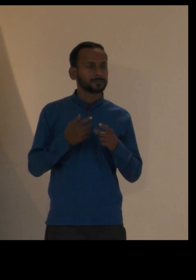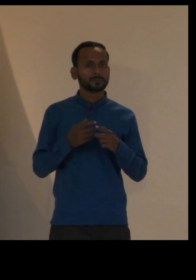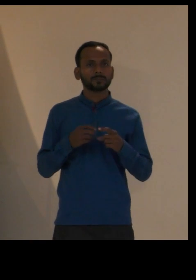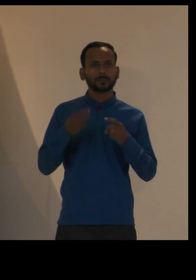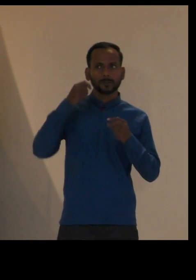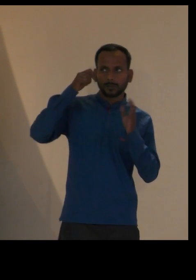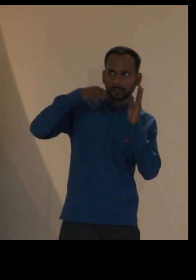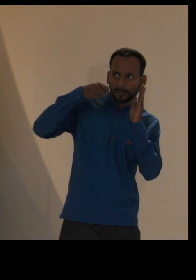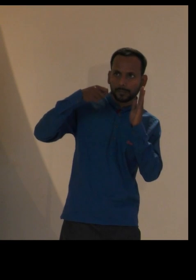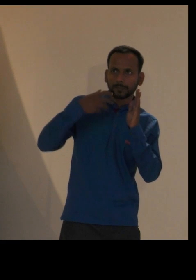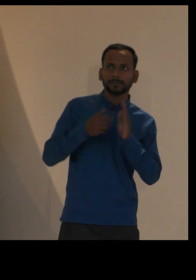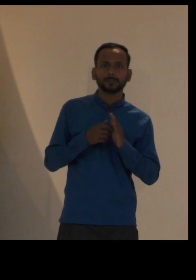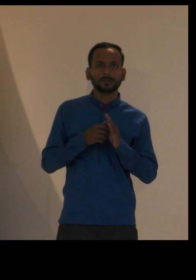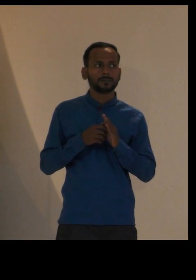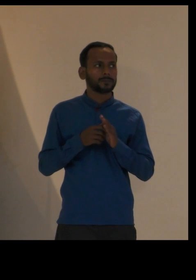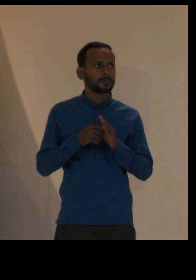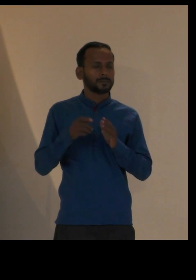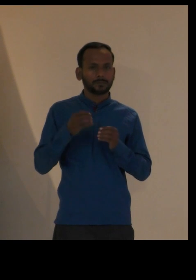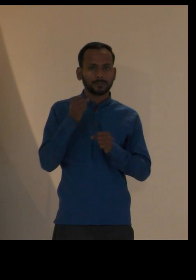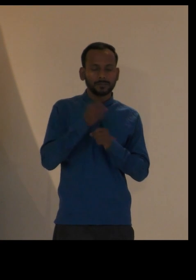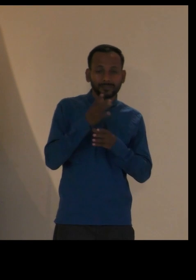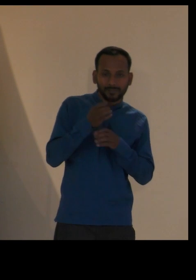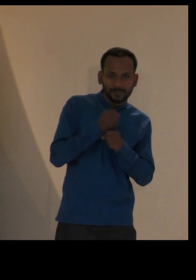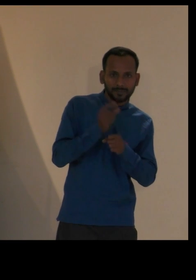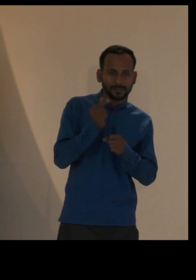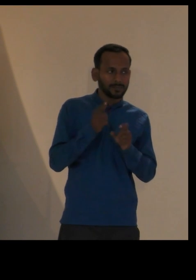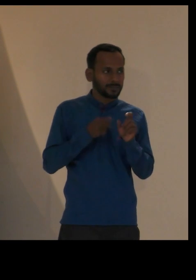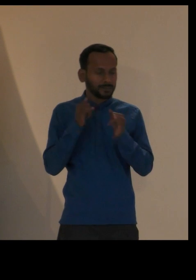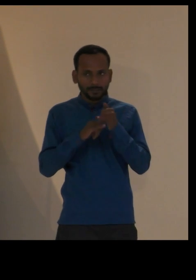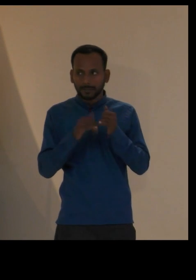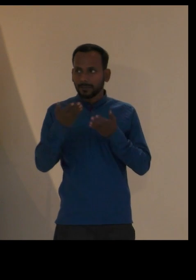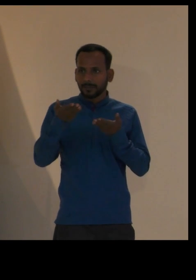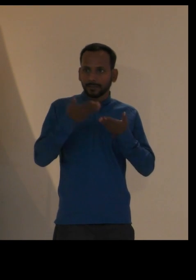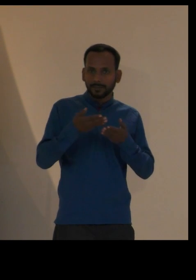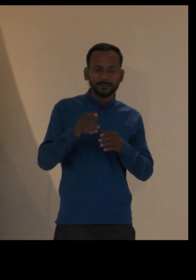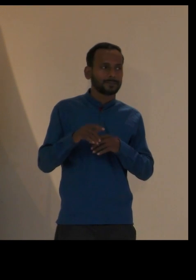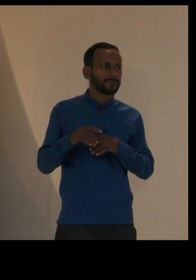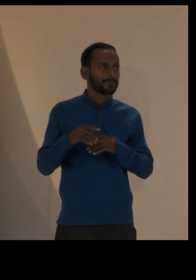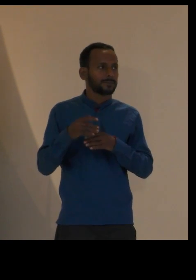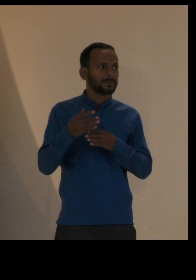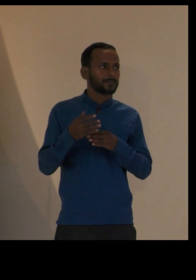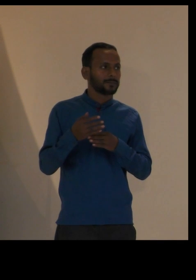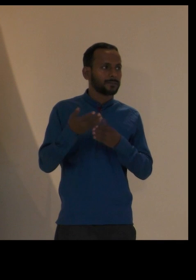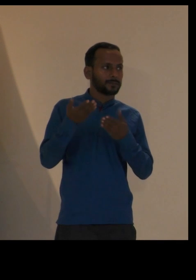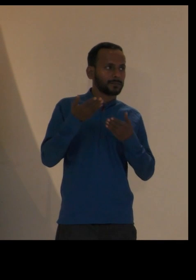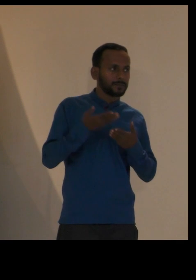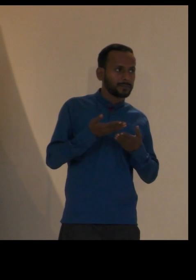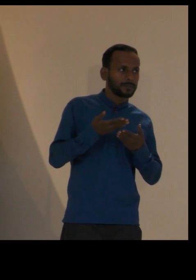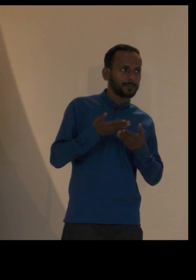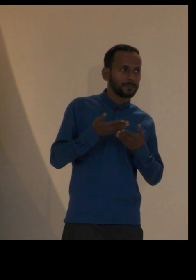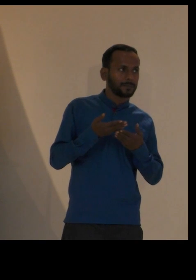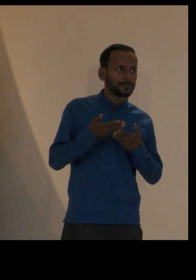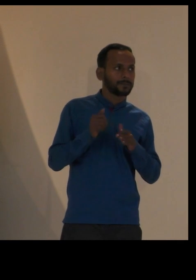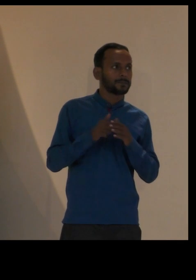film, in which there's this guy who's constantly waiting because in his dreams he keeps hearing